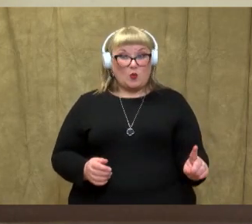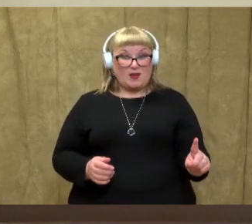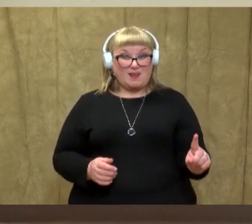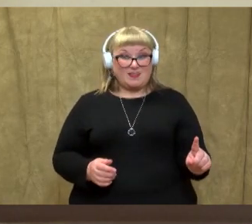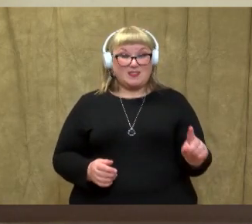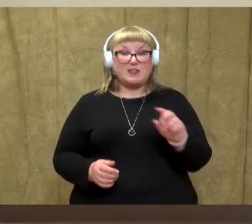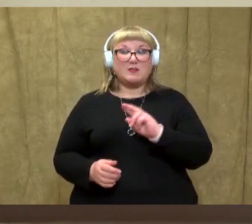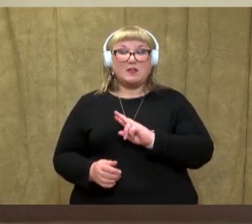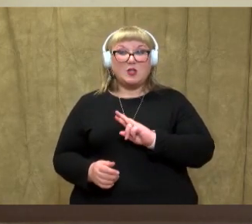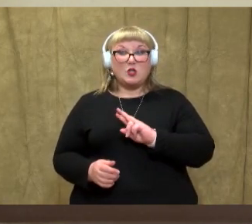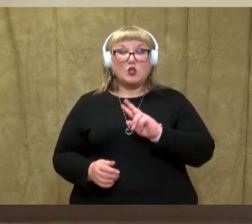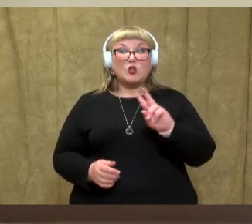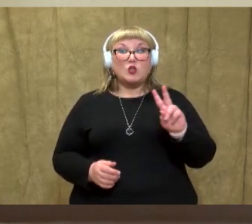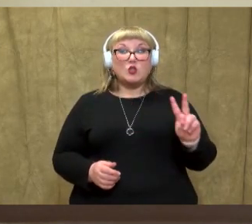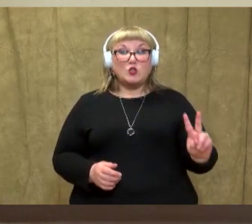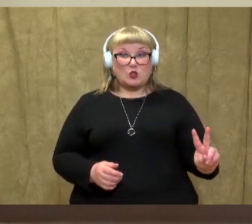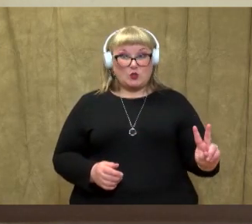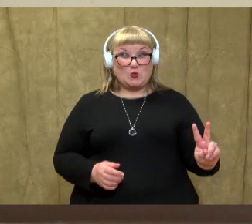1,